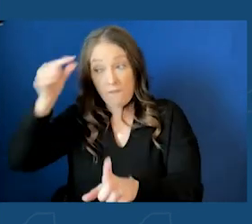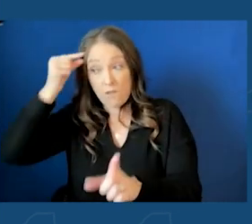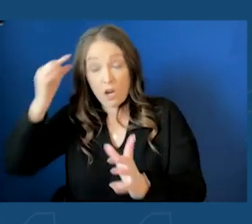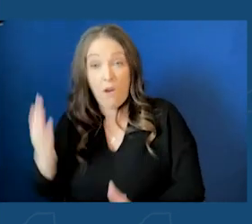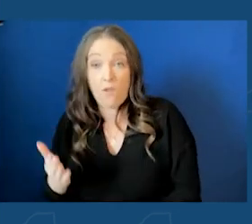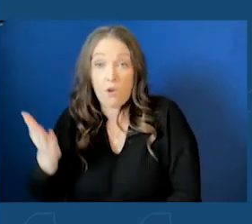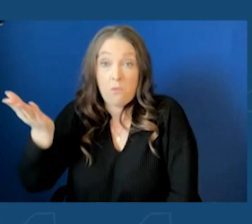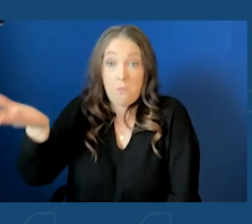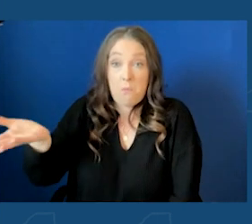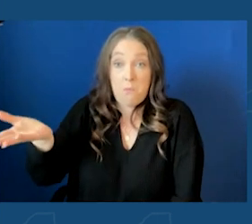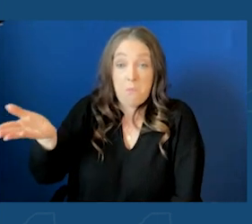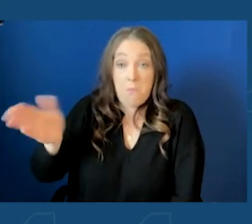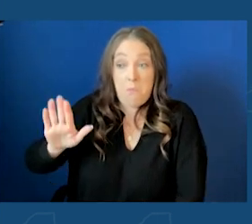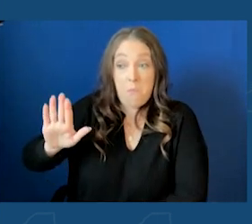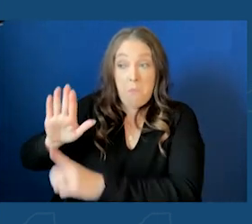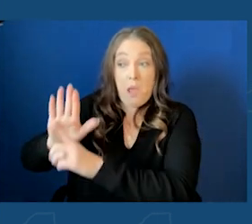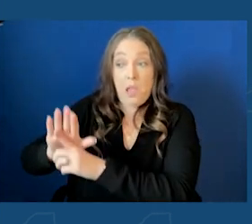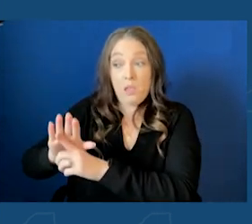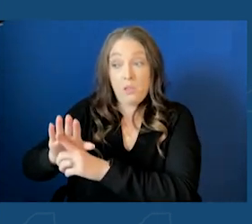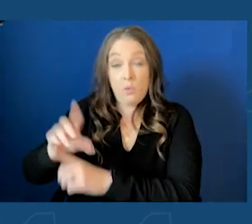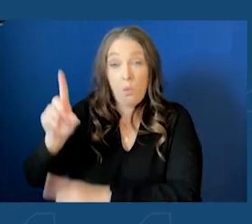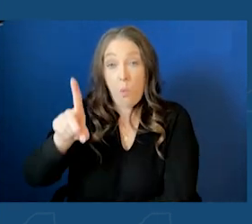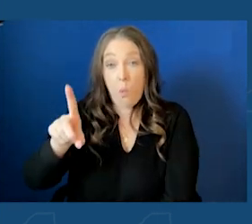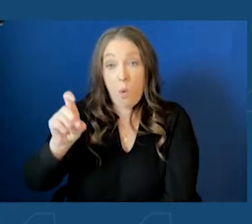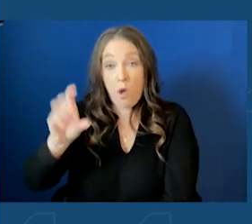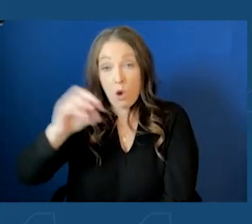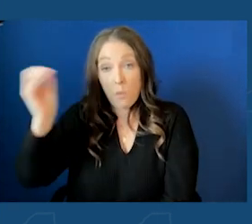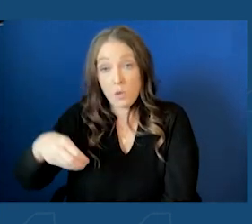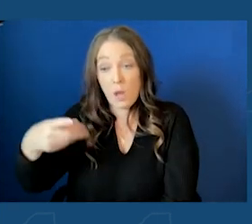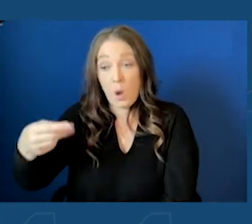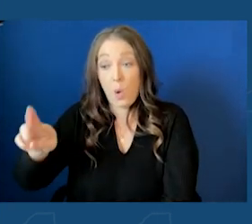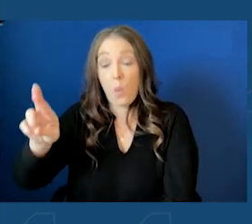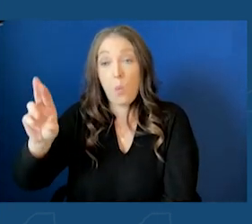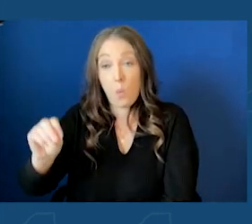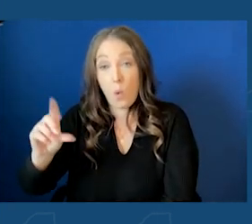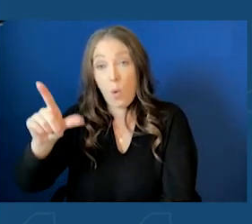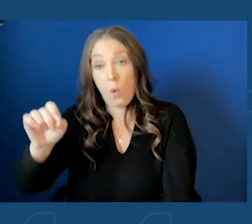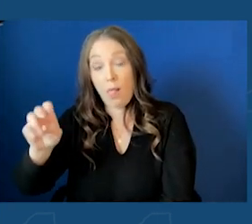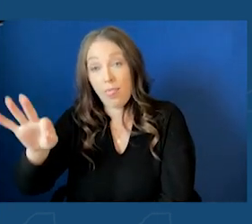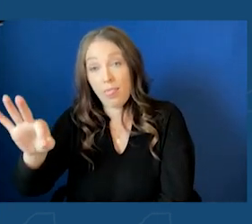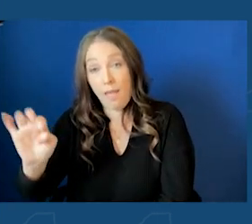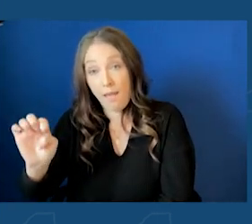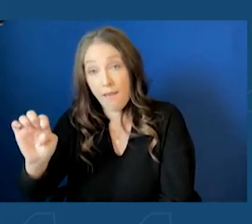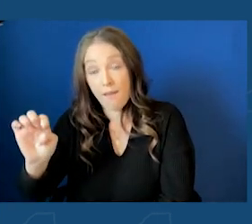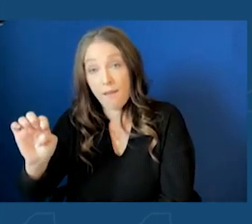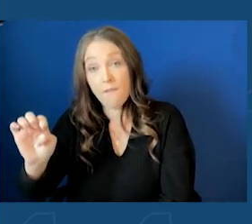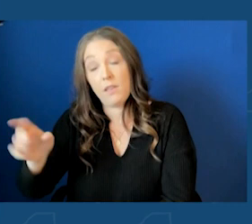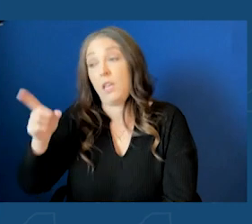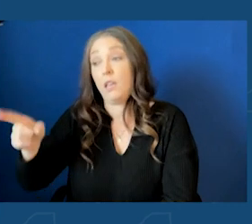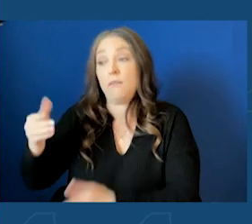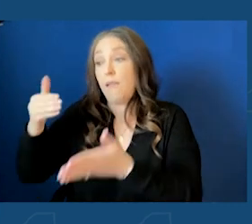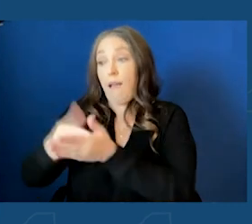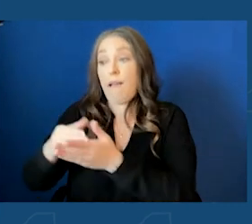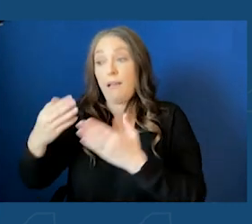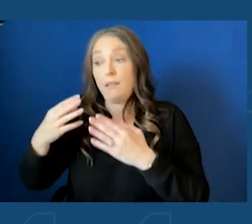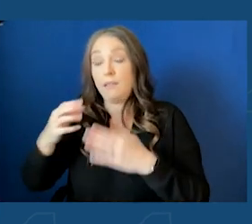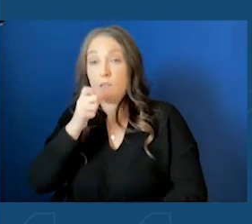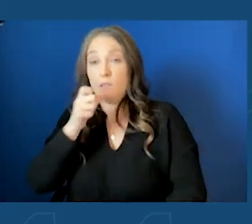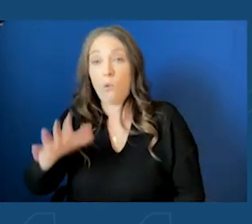a 100% pro-life record and has been against women's rights his entire career. So I'll just